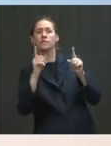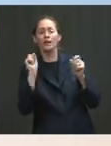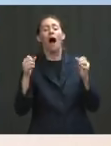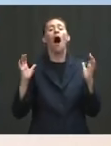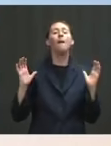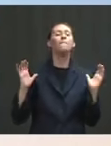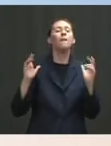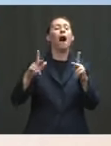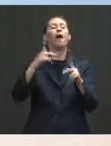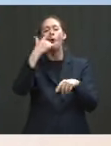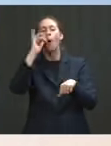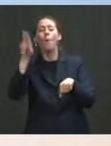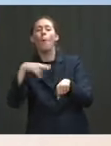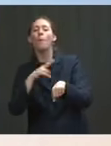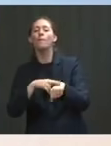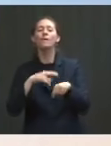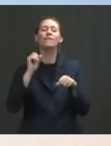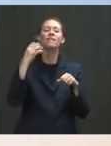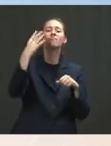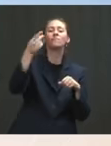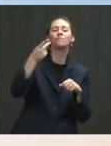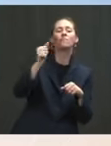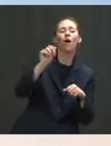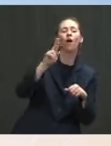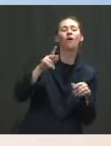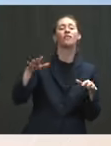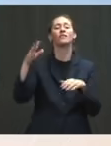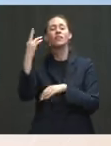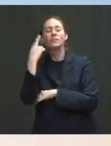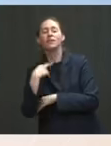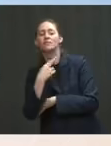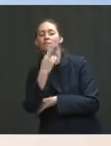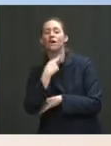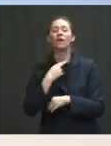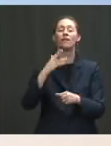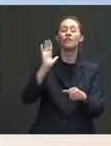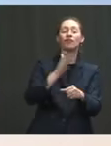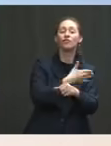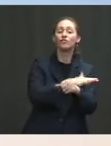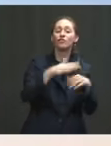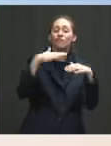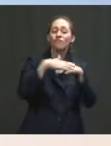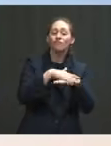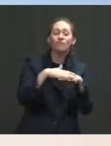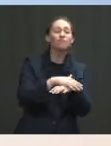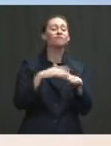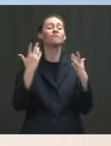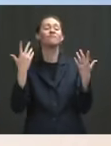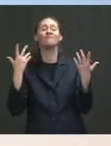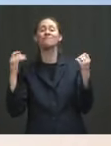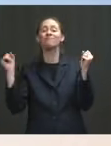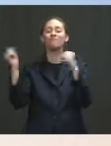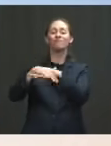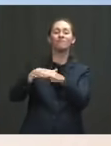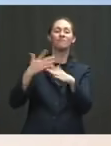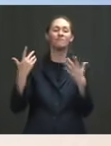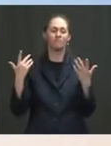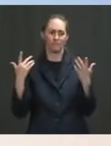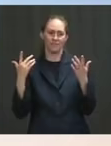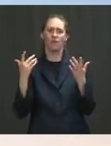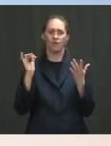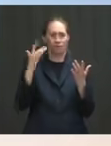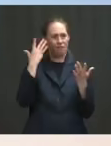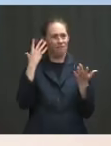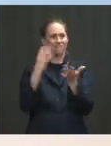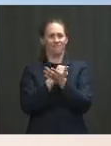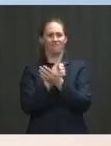park, going to restaurants, going to concerts. That is one of the many reasons to get vaccinated, including to protect yourself